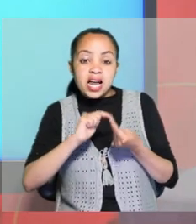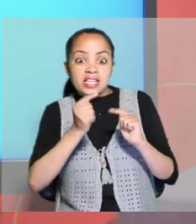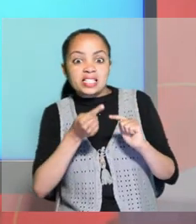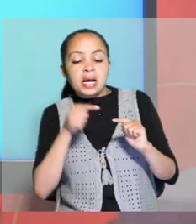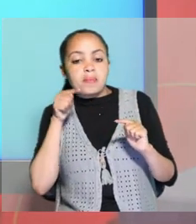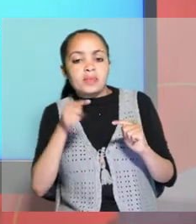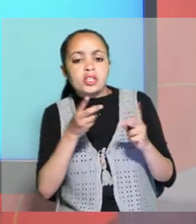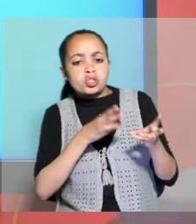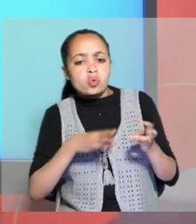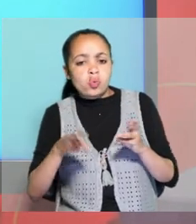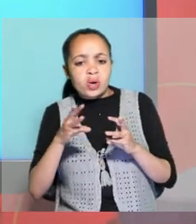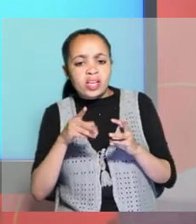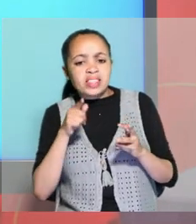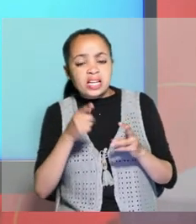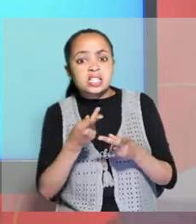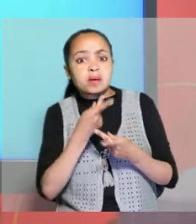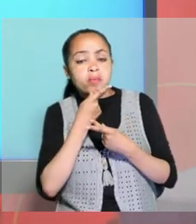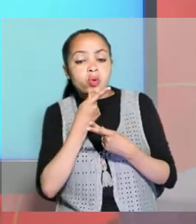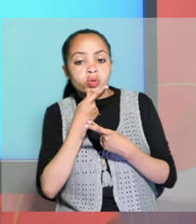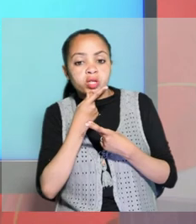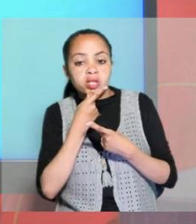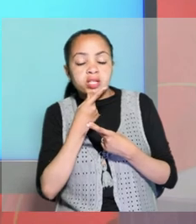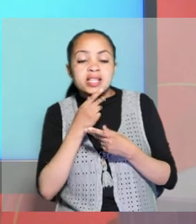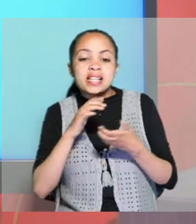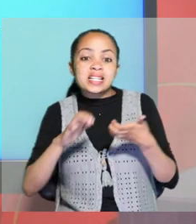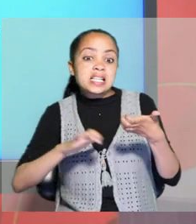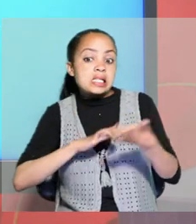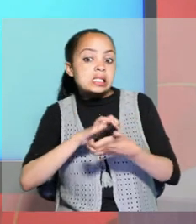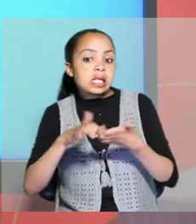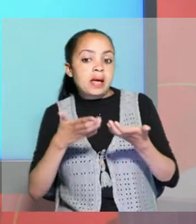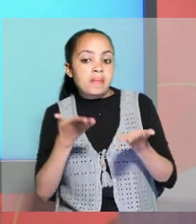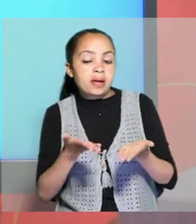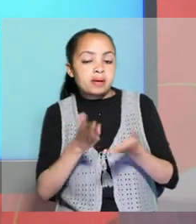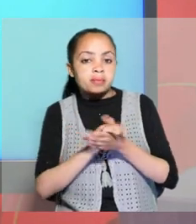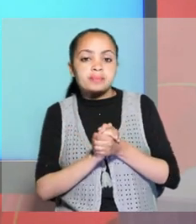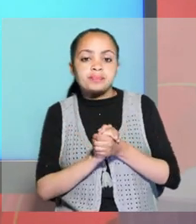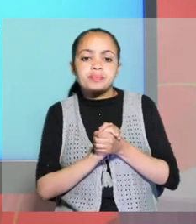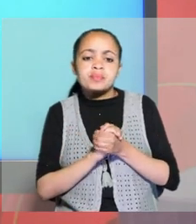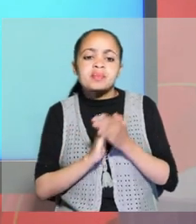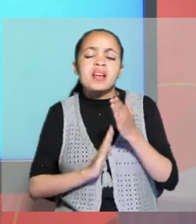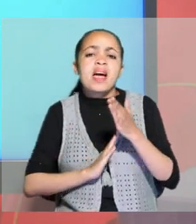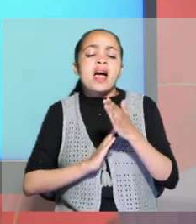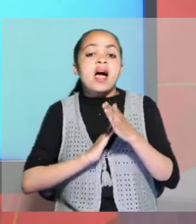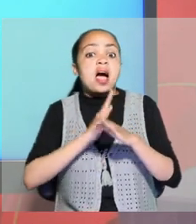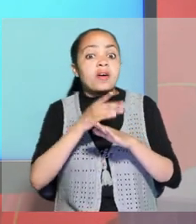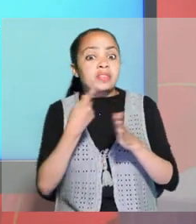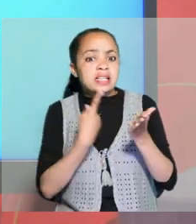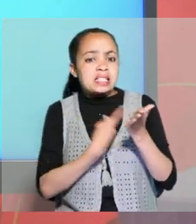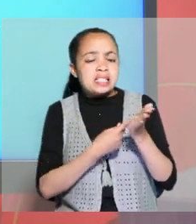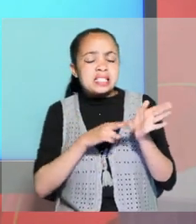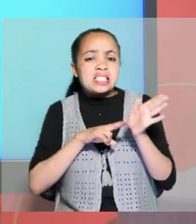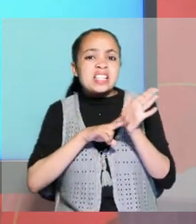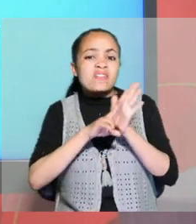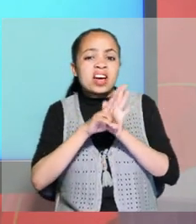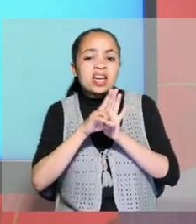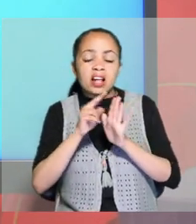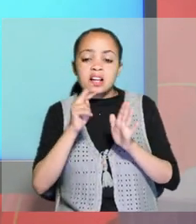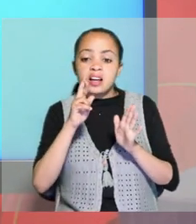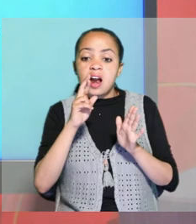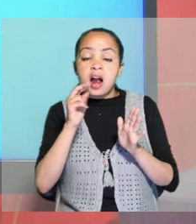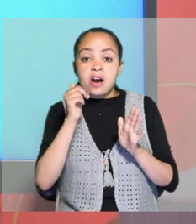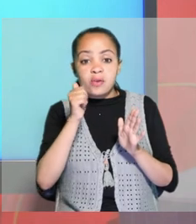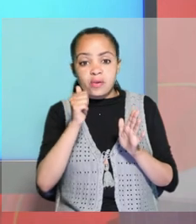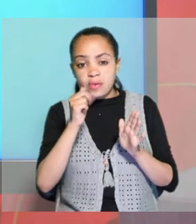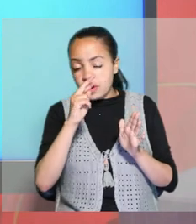this manner. Then after there is a protein, there is an enzyme here. After this one, the viral RNA,